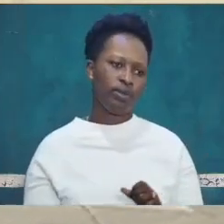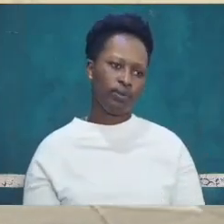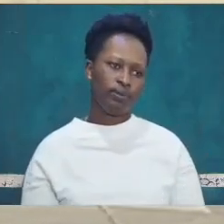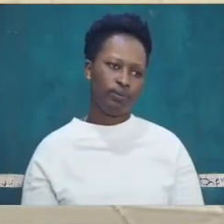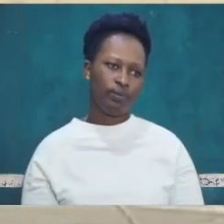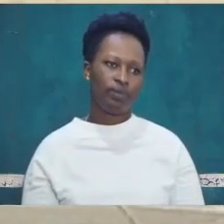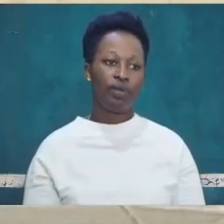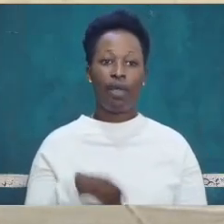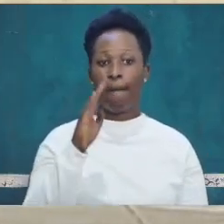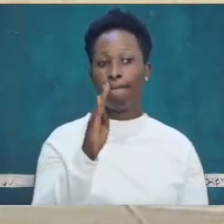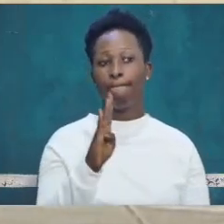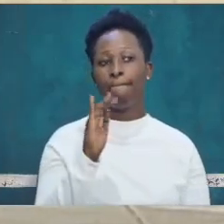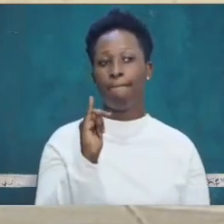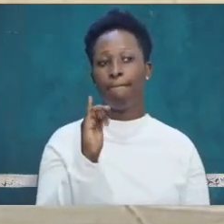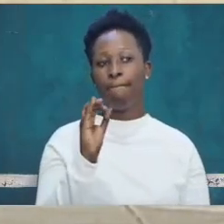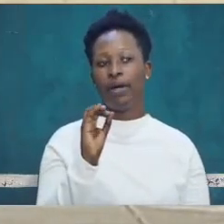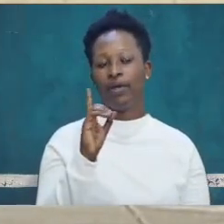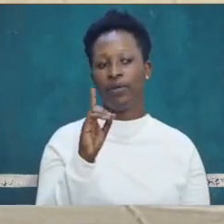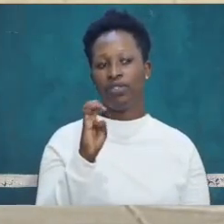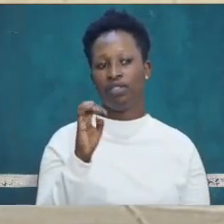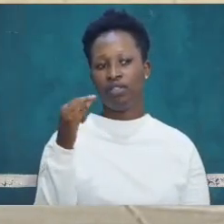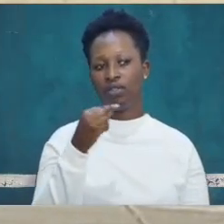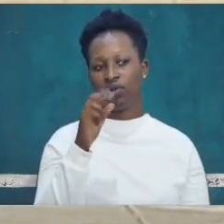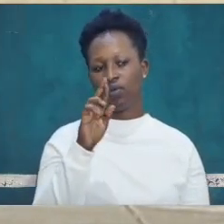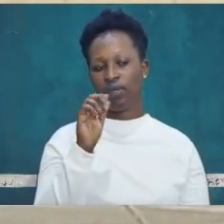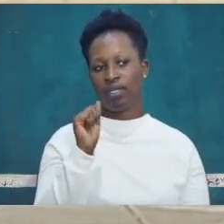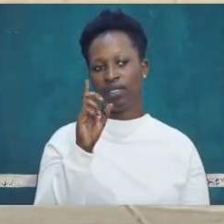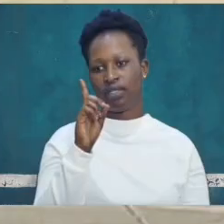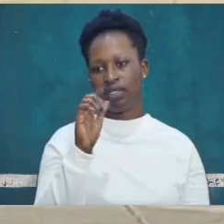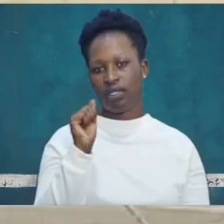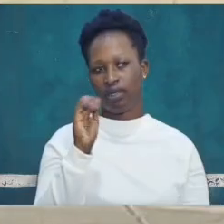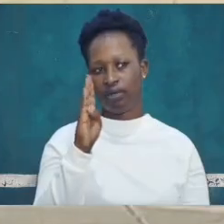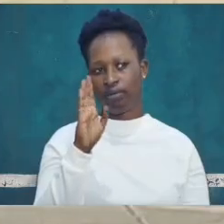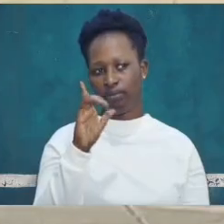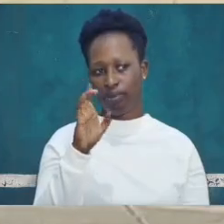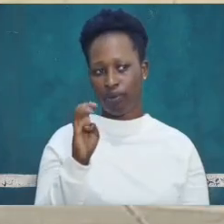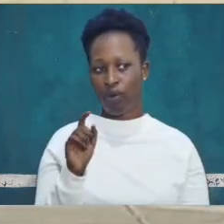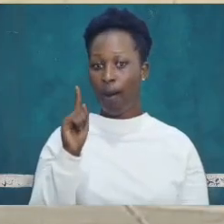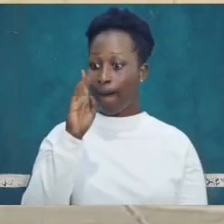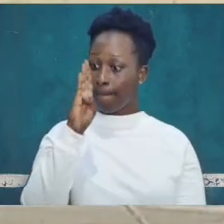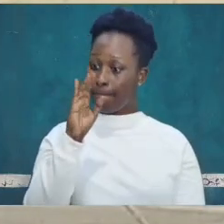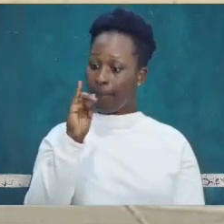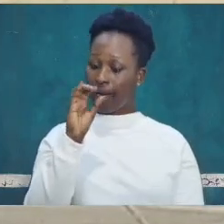a biodegradable good. Bio means life. A